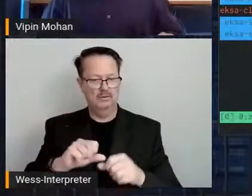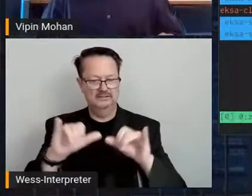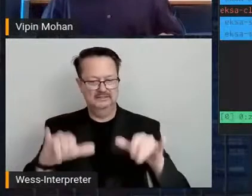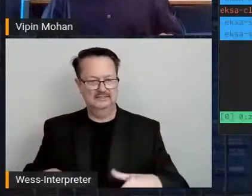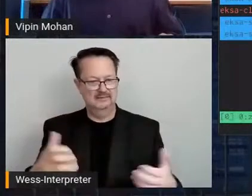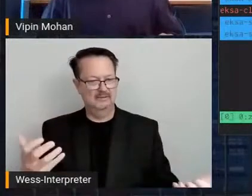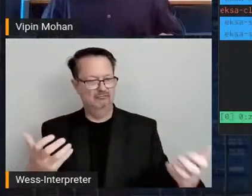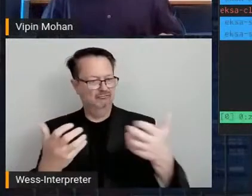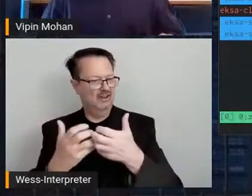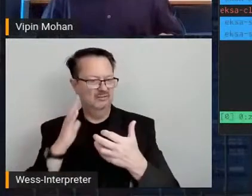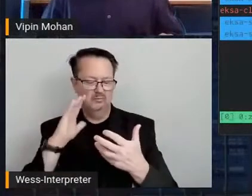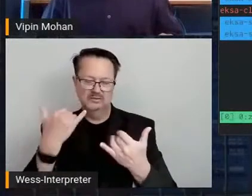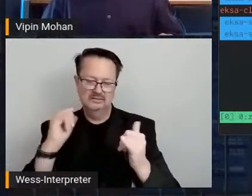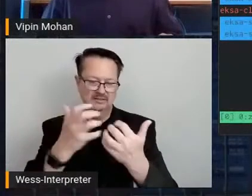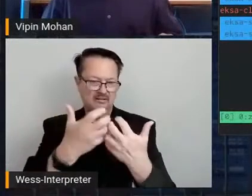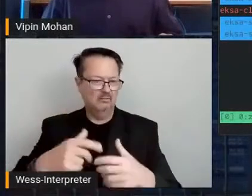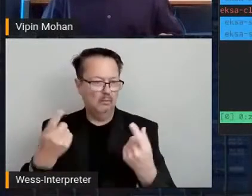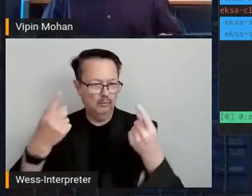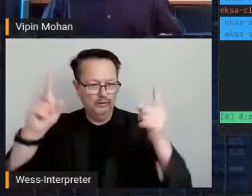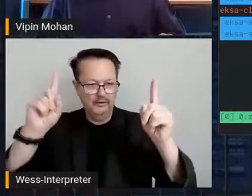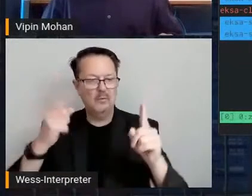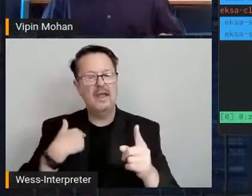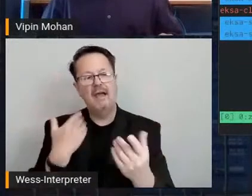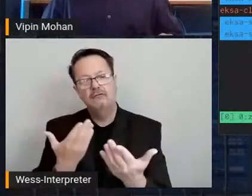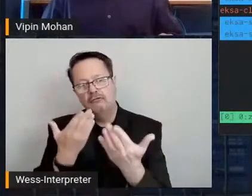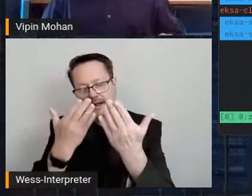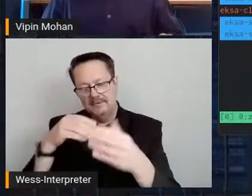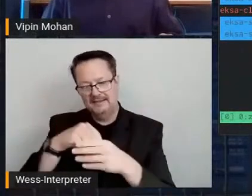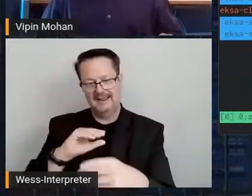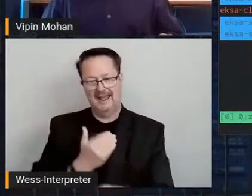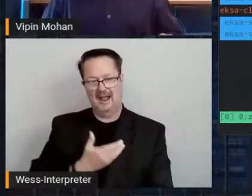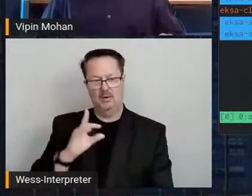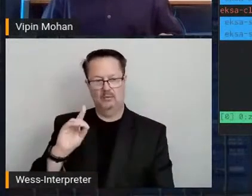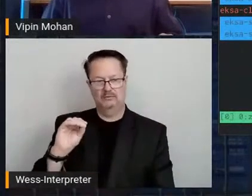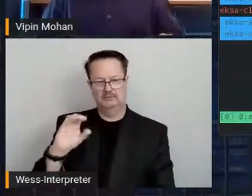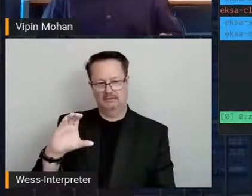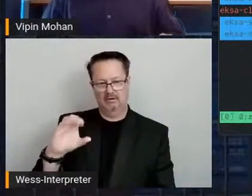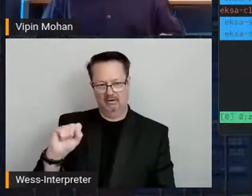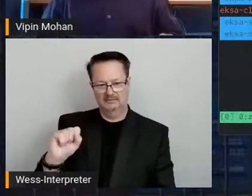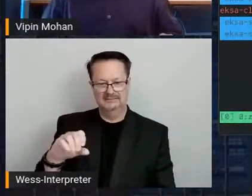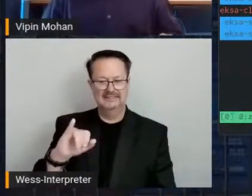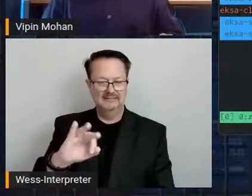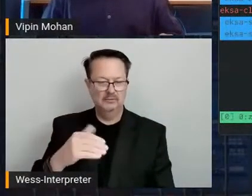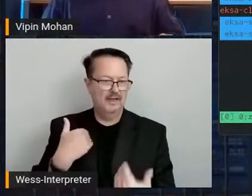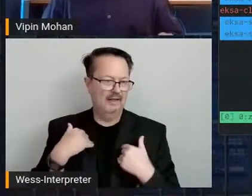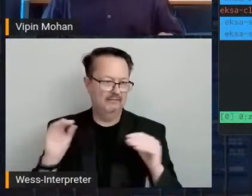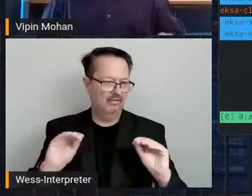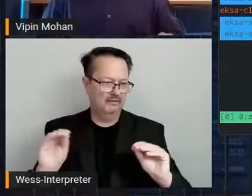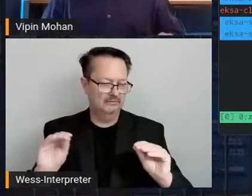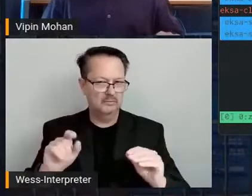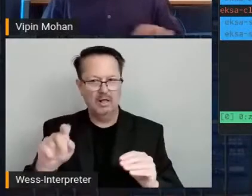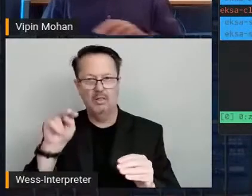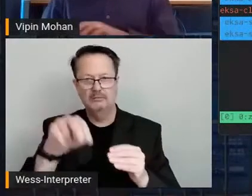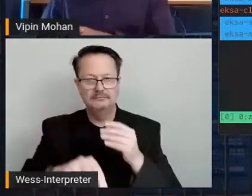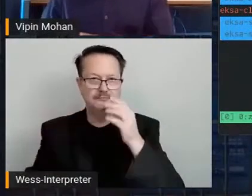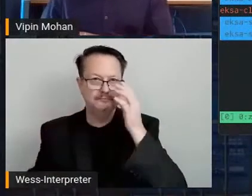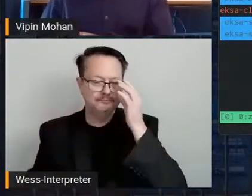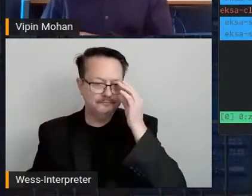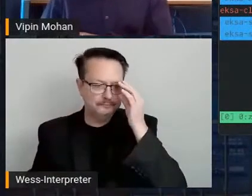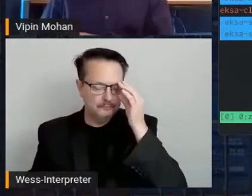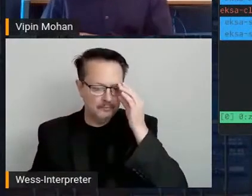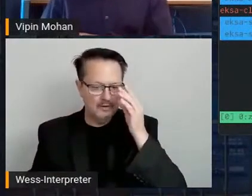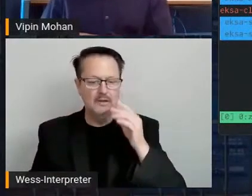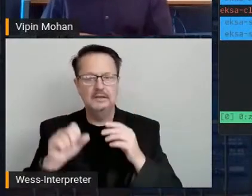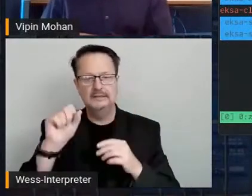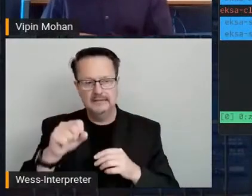it if you have something, and then we just have some recommendation in our docs if you don't have anything. Yeah. So